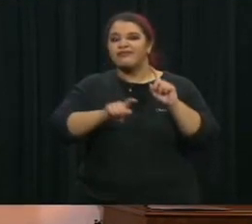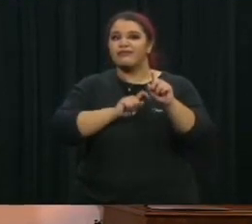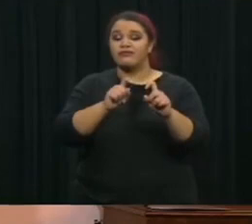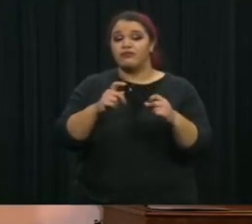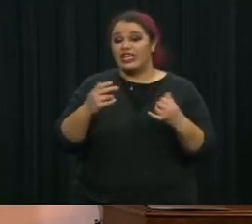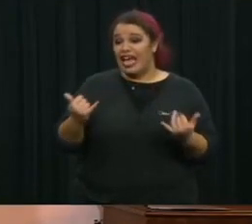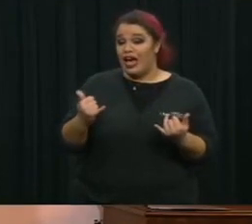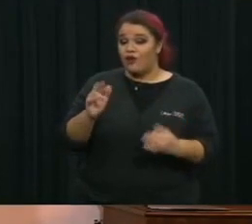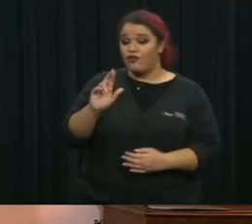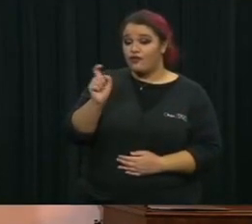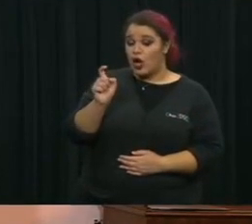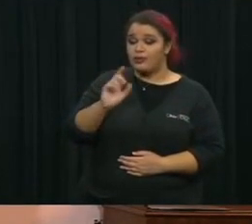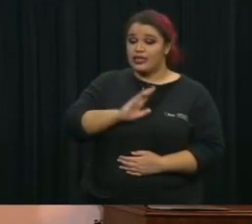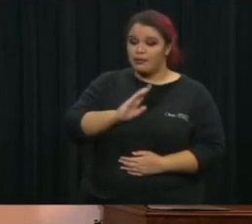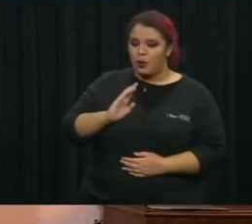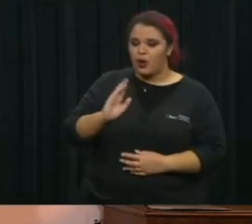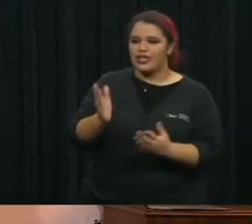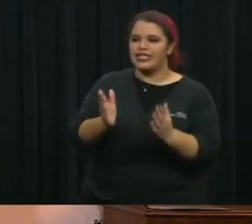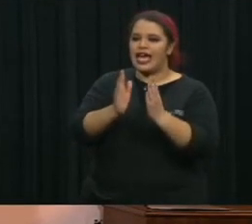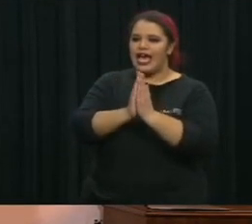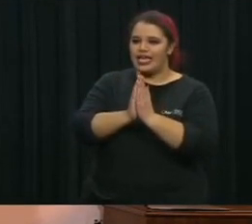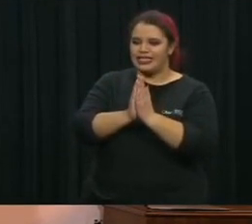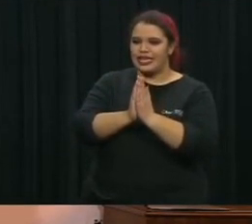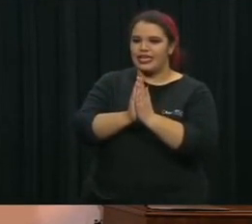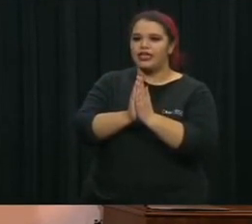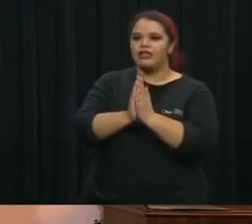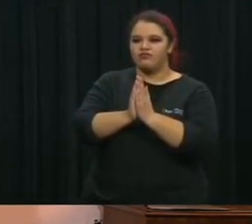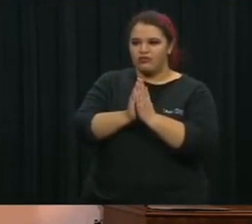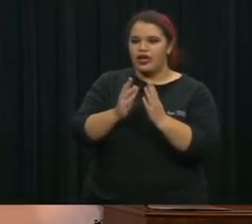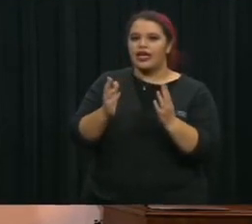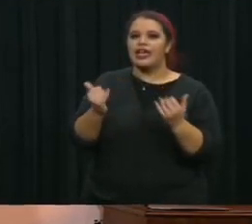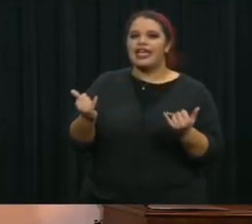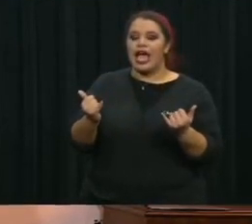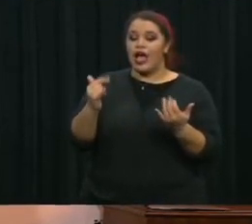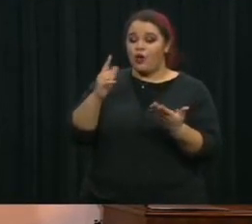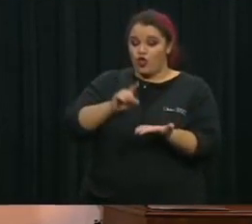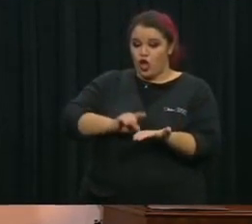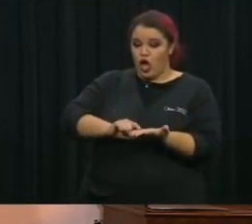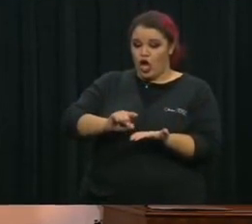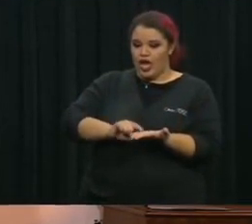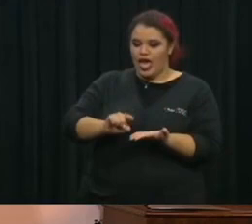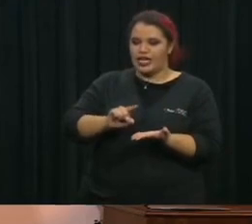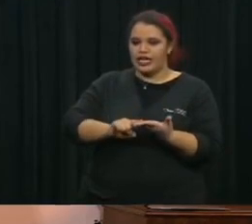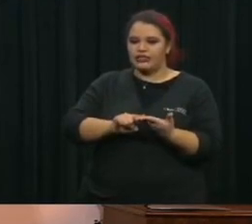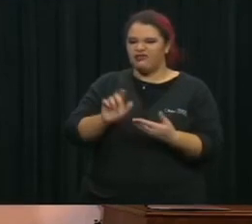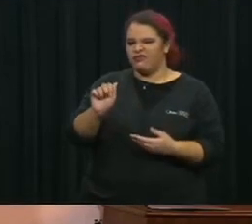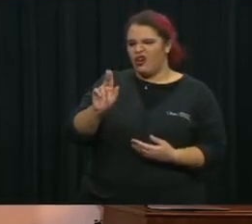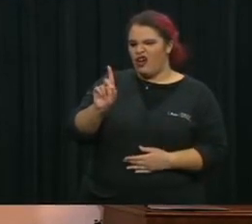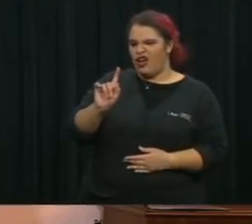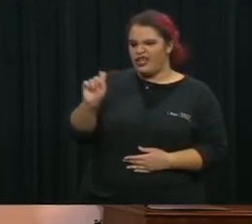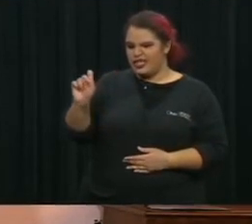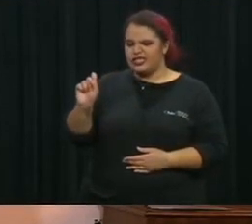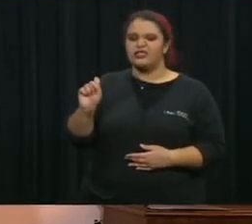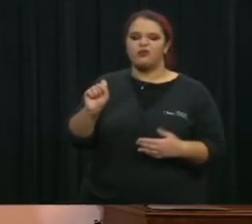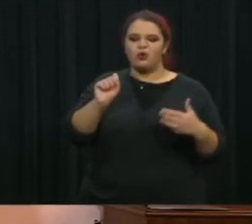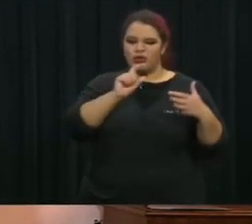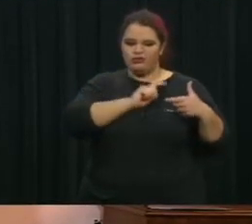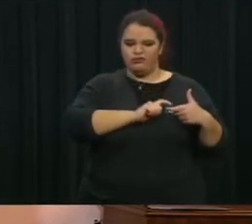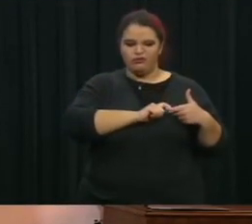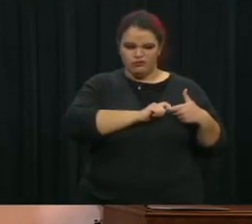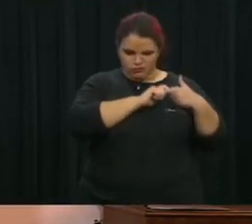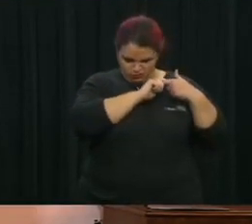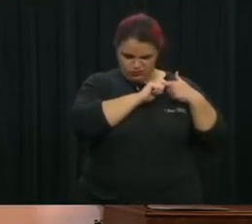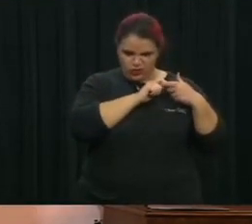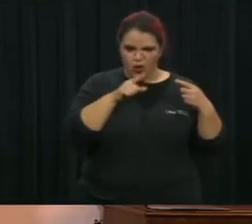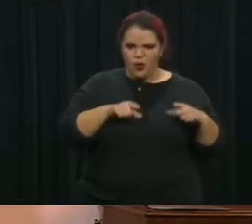is asking for pharmacy benefit managers should immediately cease all audits while the Declaration of Independence Declaration of Emergency is